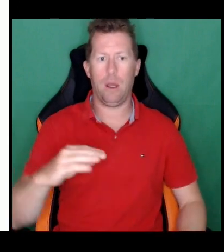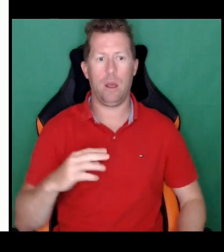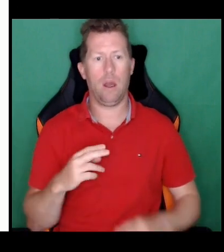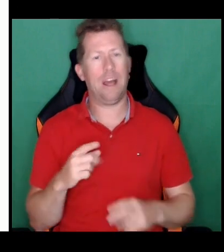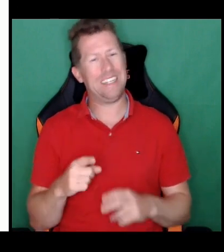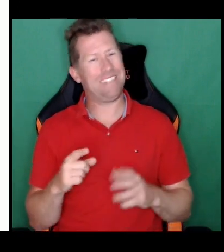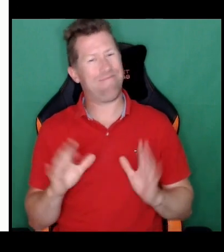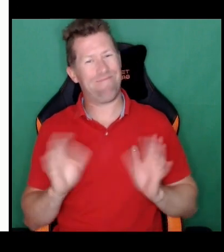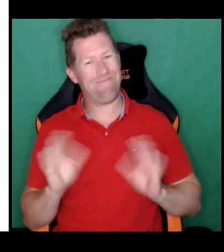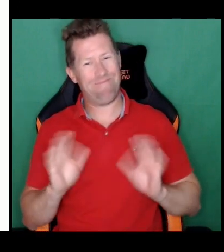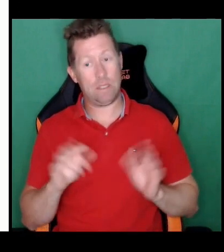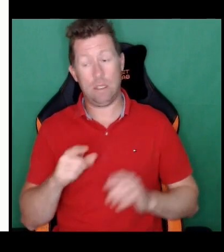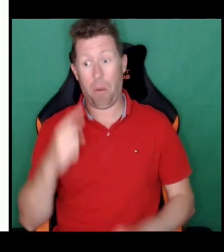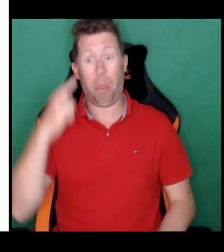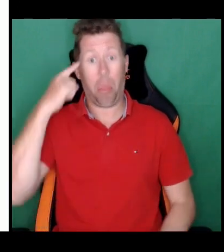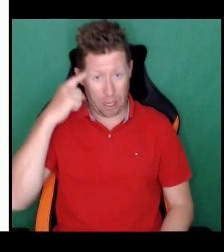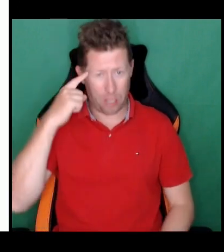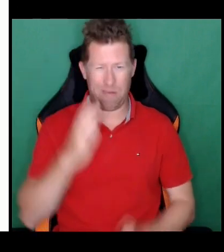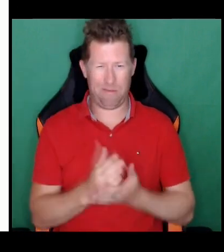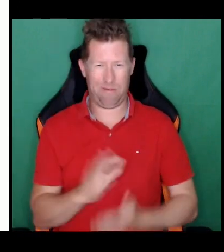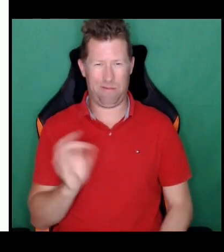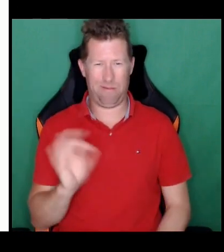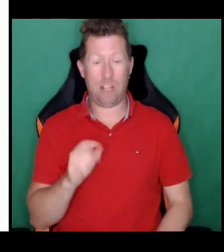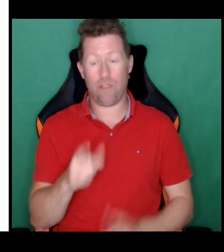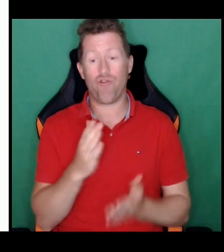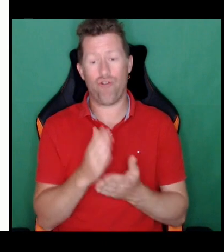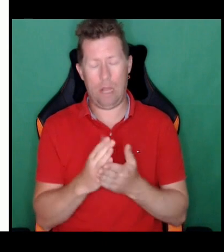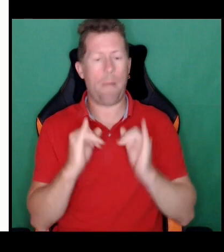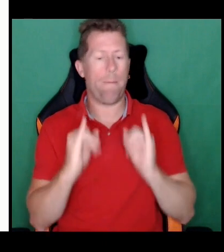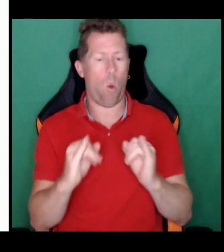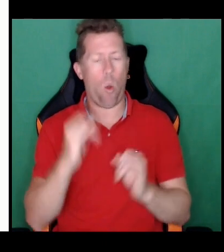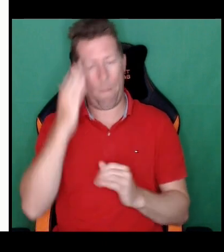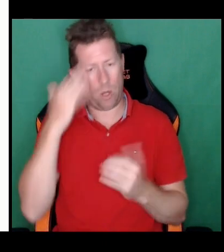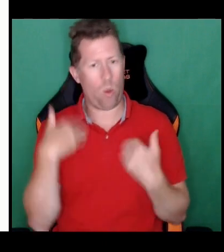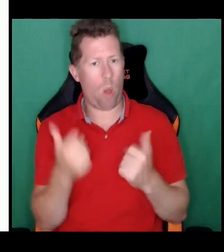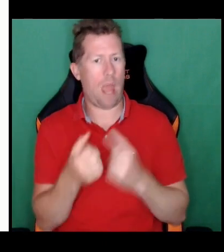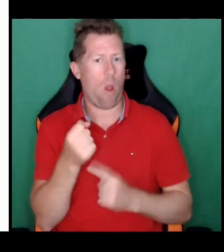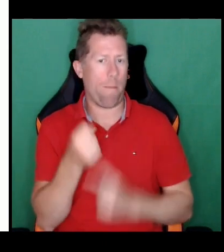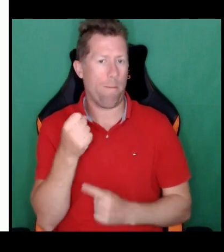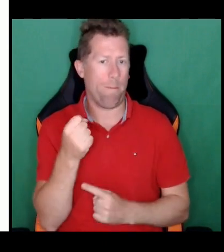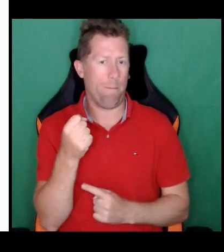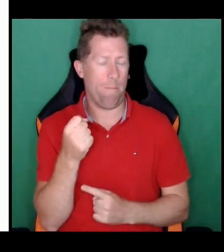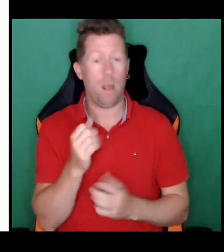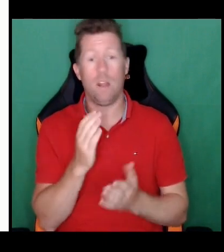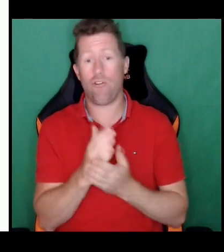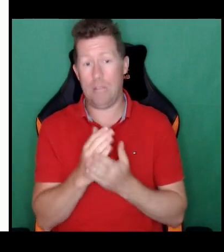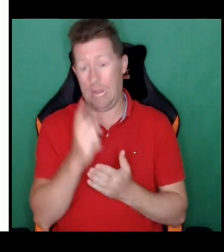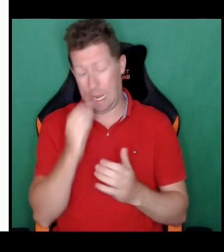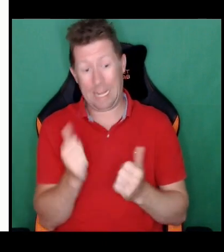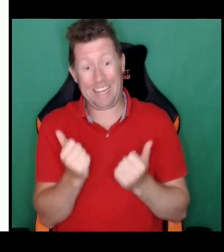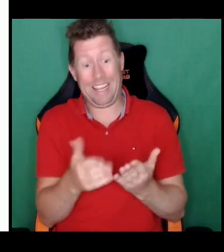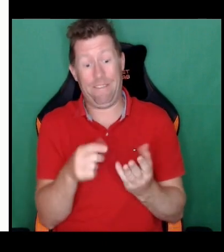link those perceived benefits to poor mental health outcomes, and an opportunity to arm this group